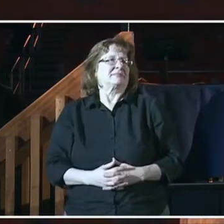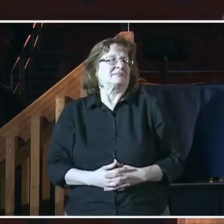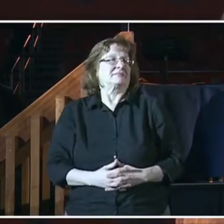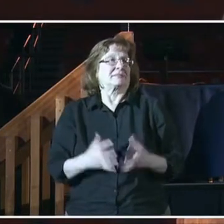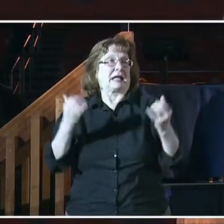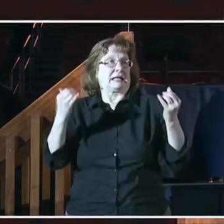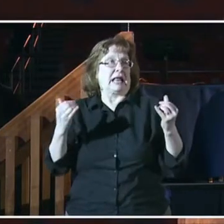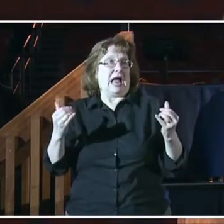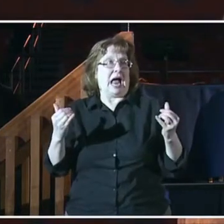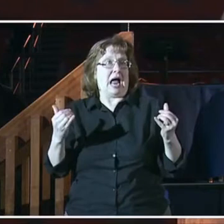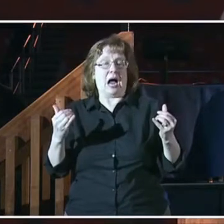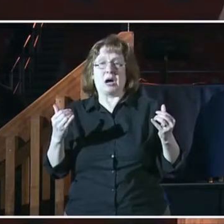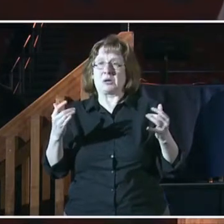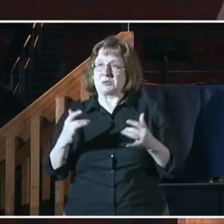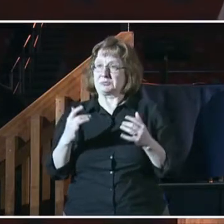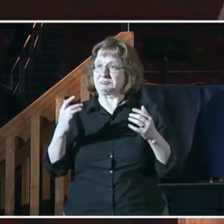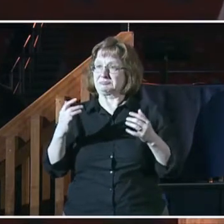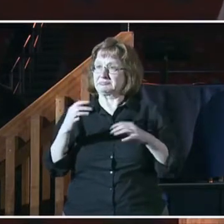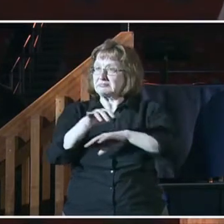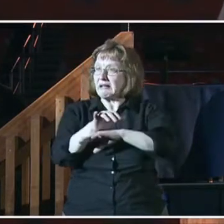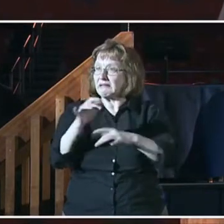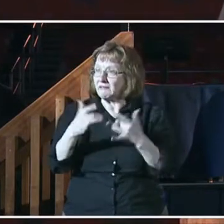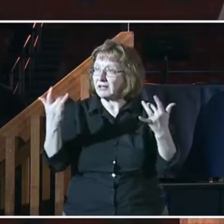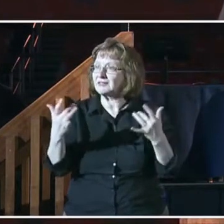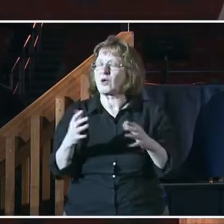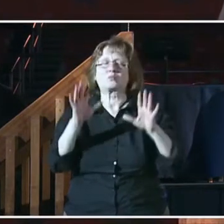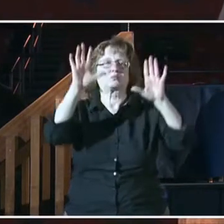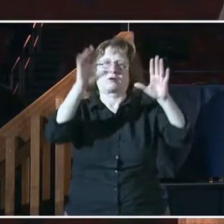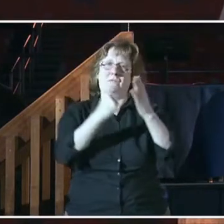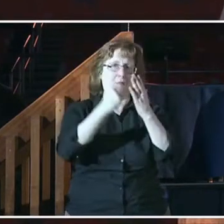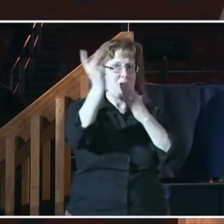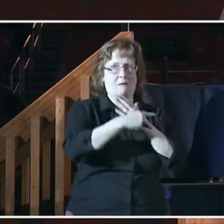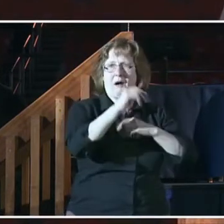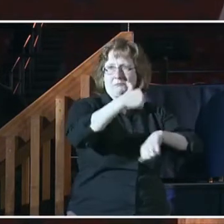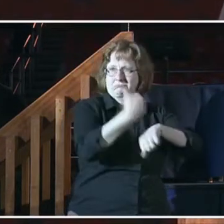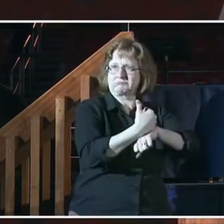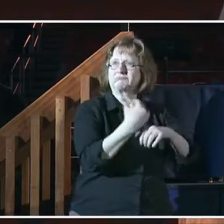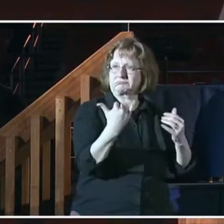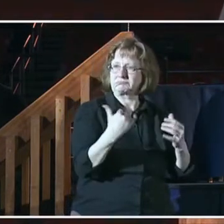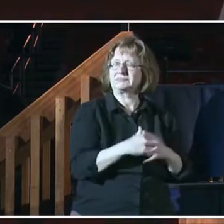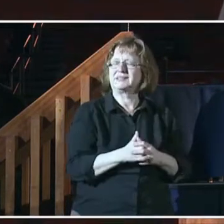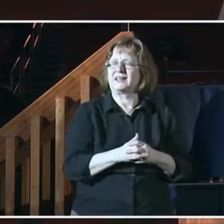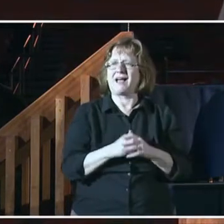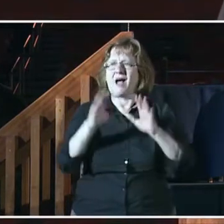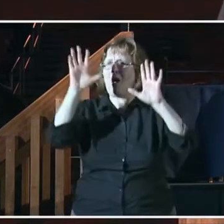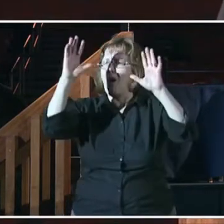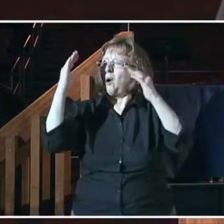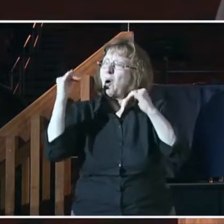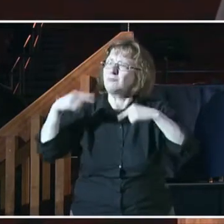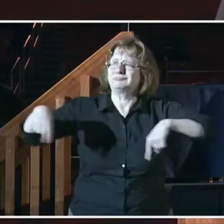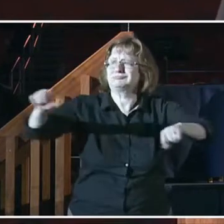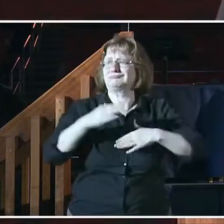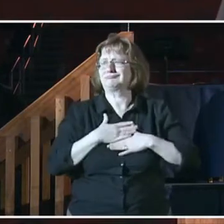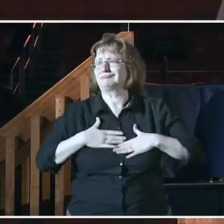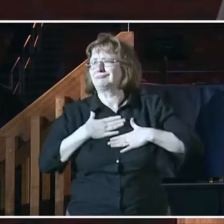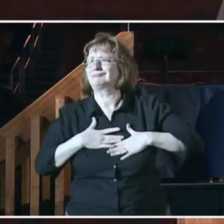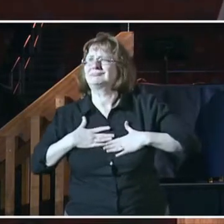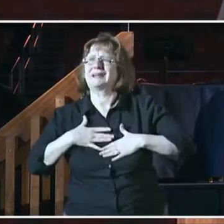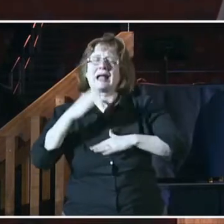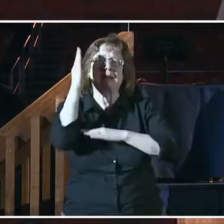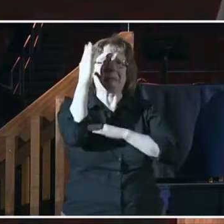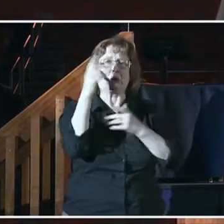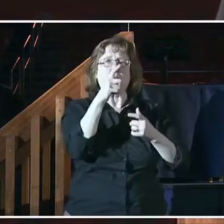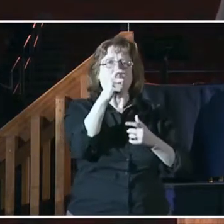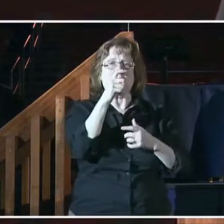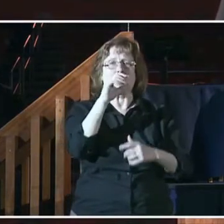Now to this evening's events. We have a wonderful program prepared tonight, which I hope you will enjoy. The keynote speaker tonight